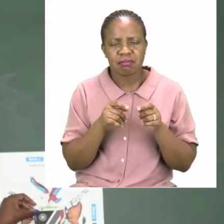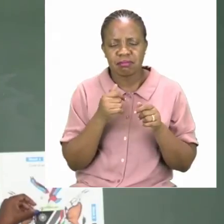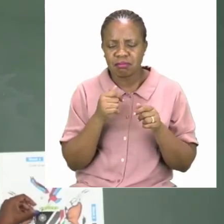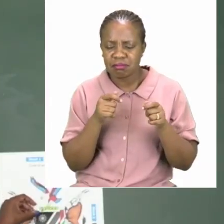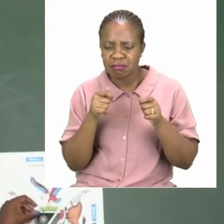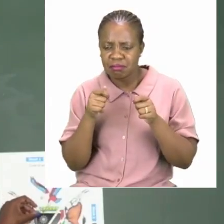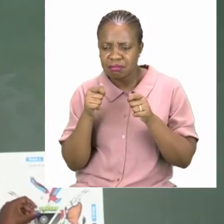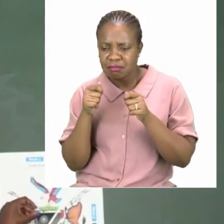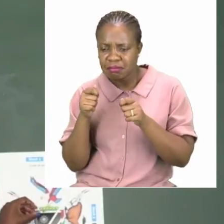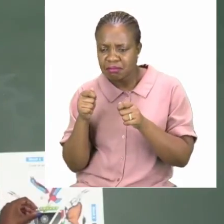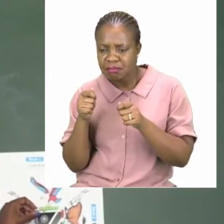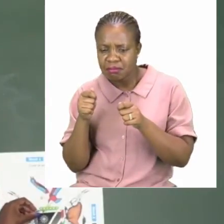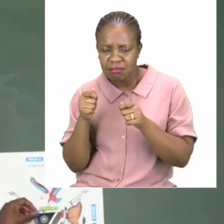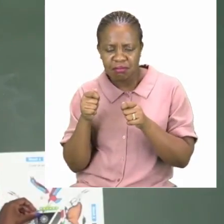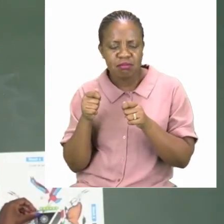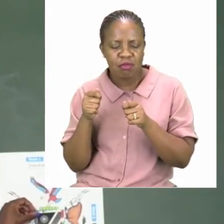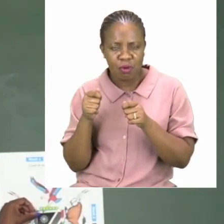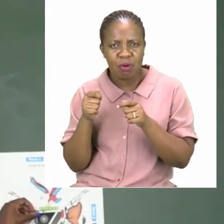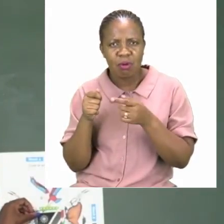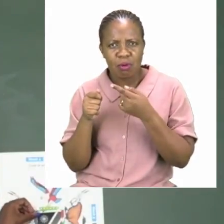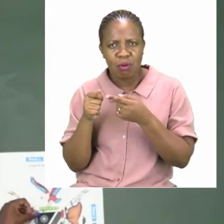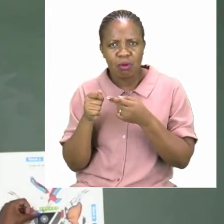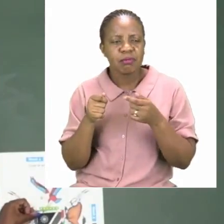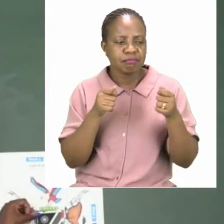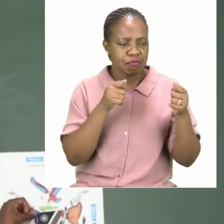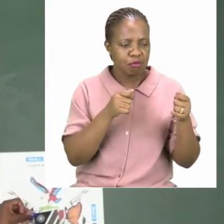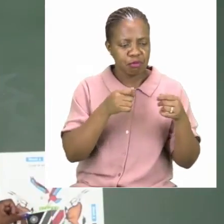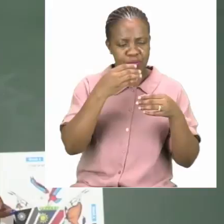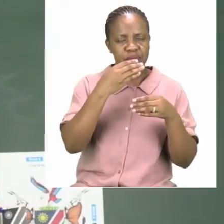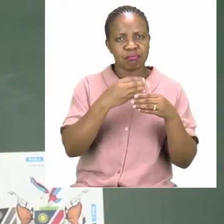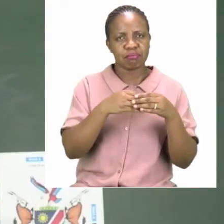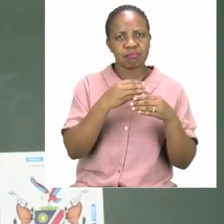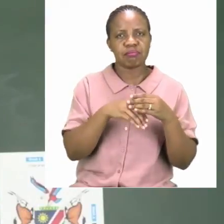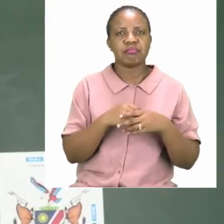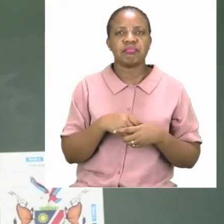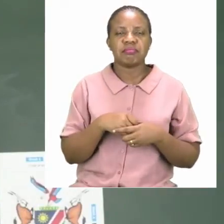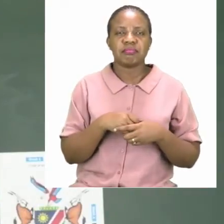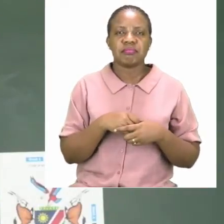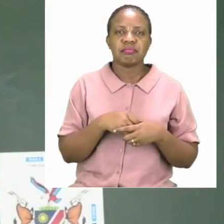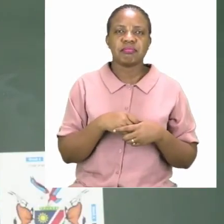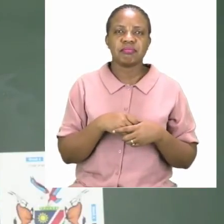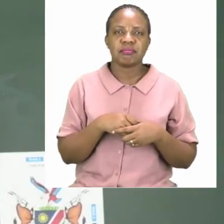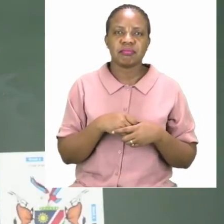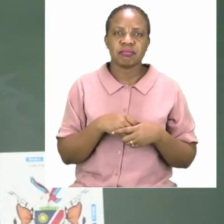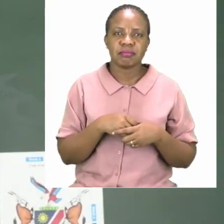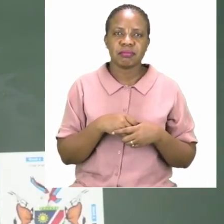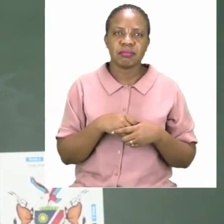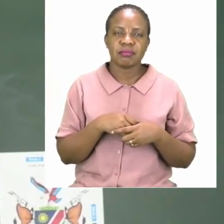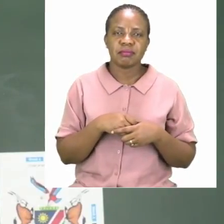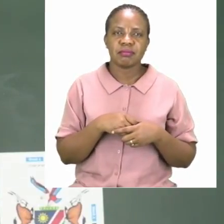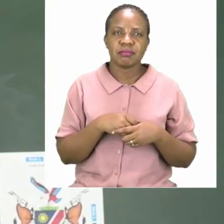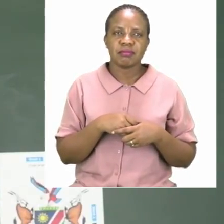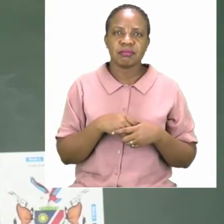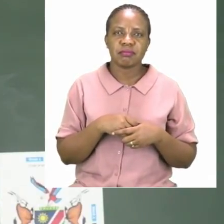definitely see that it is in the middle. So that is where we are going to paste. There